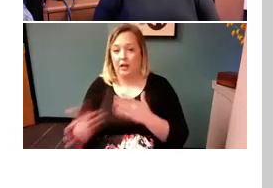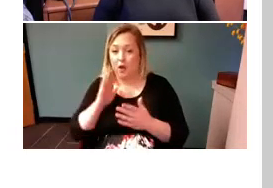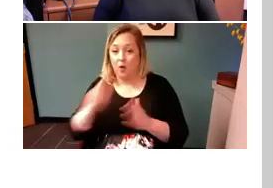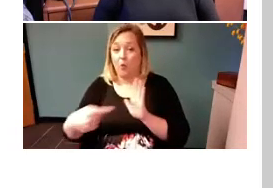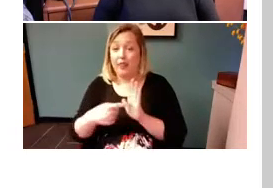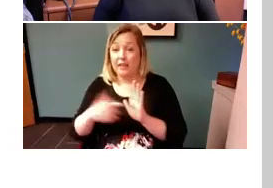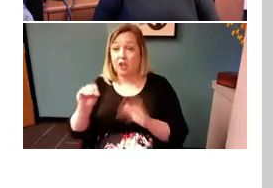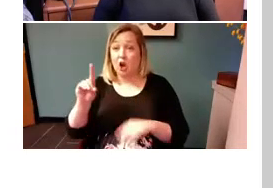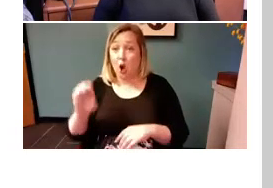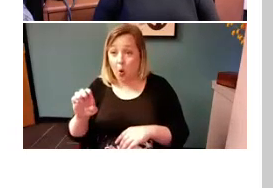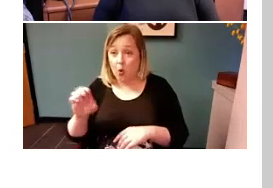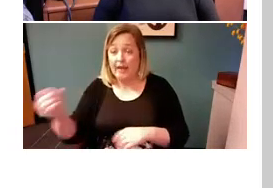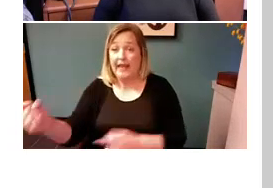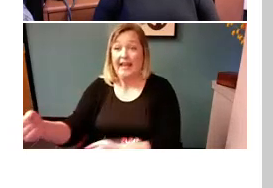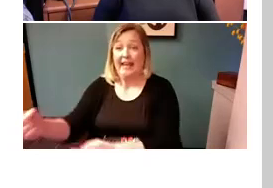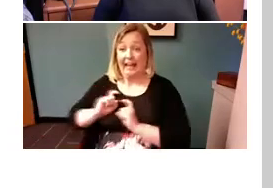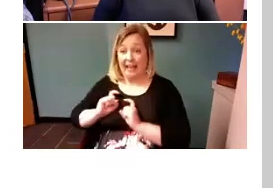no?